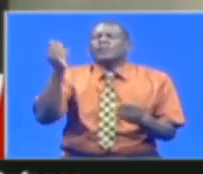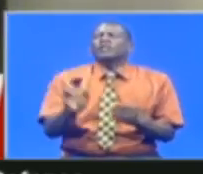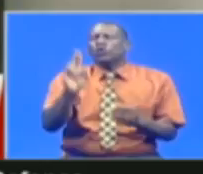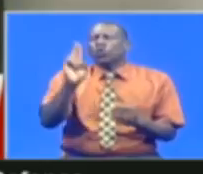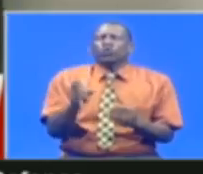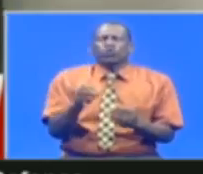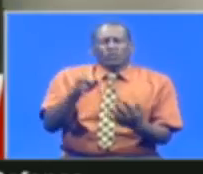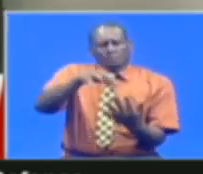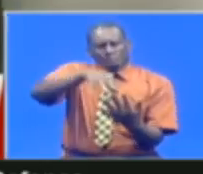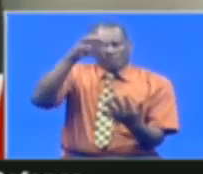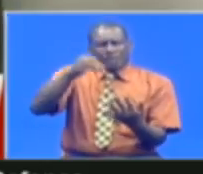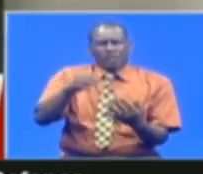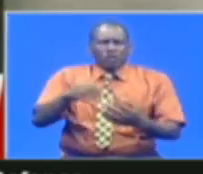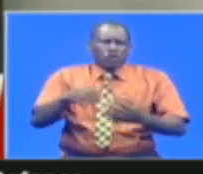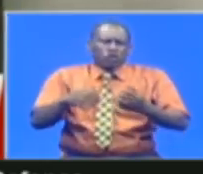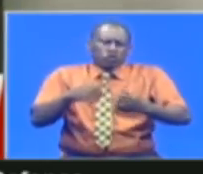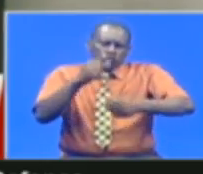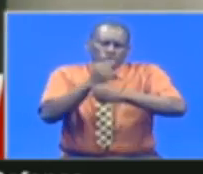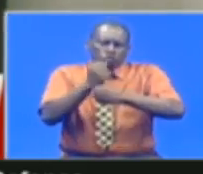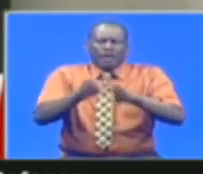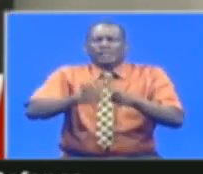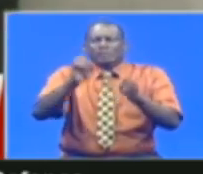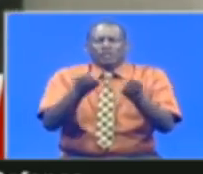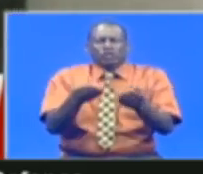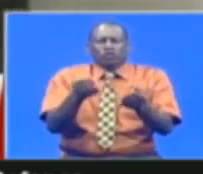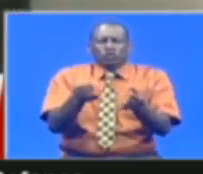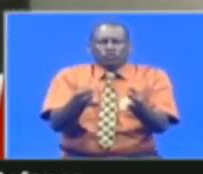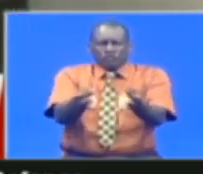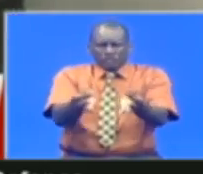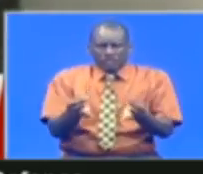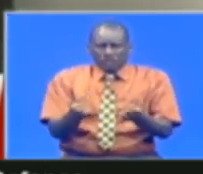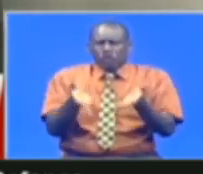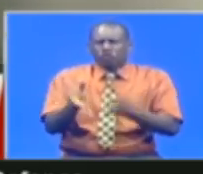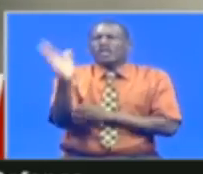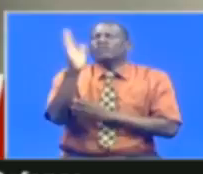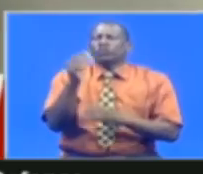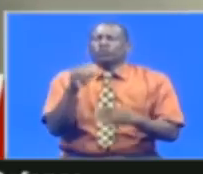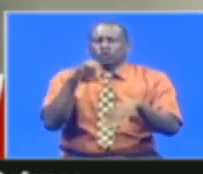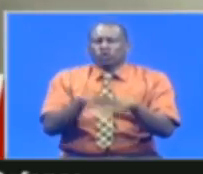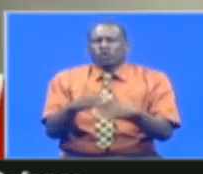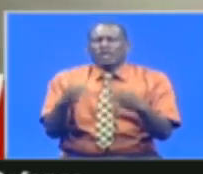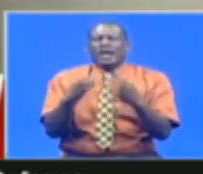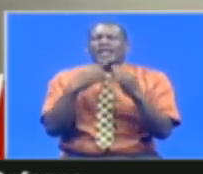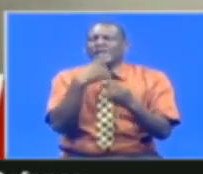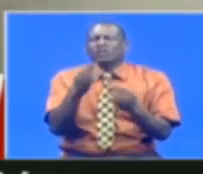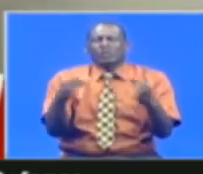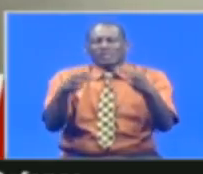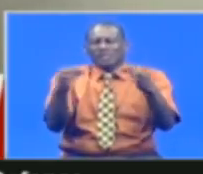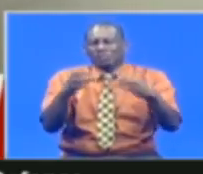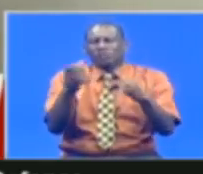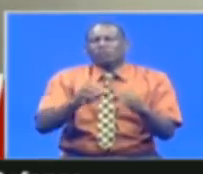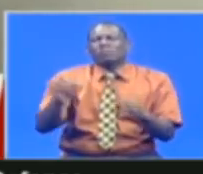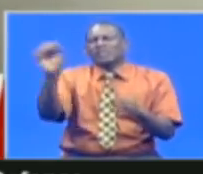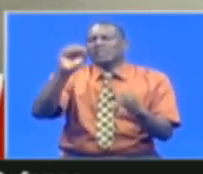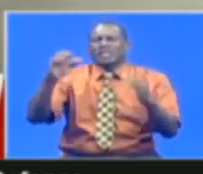would tap to hold the fort. This afternoon, we got our answer by way of a statement from State House spokesperson